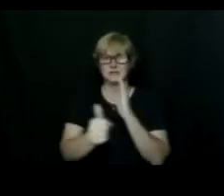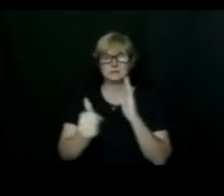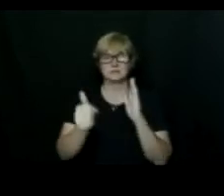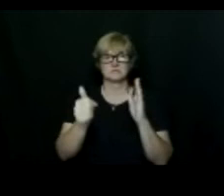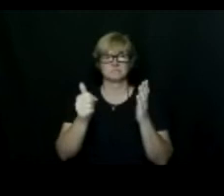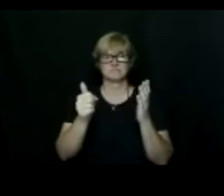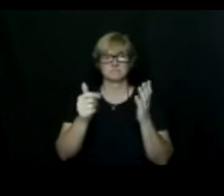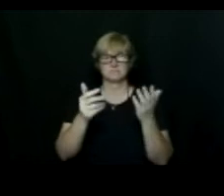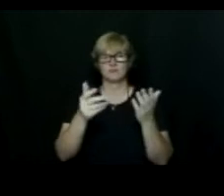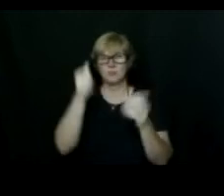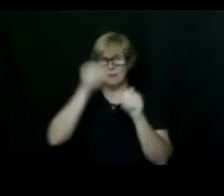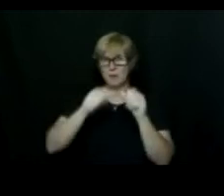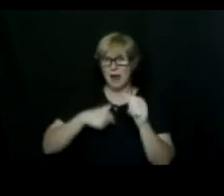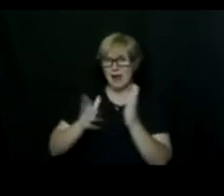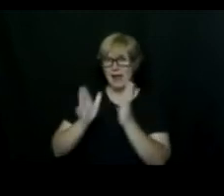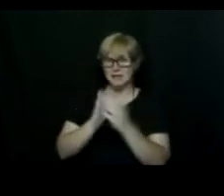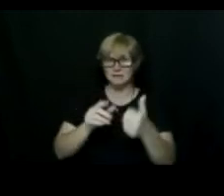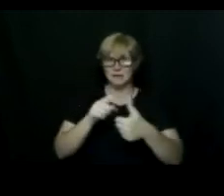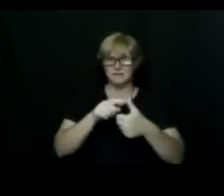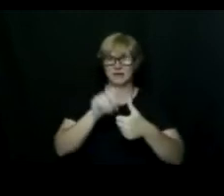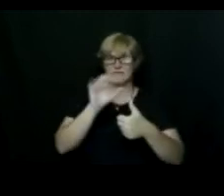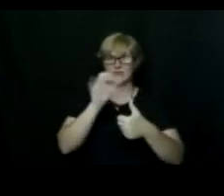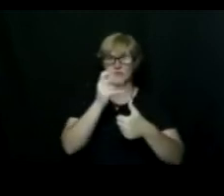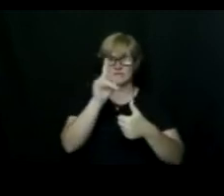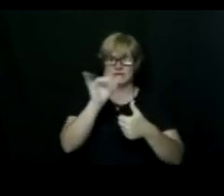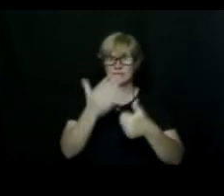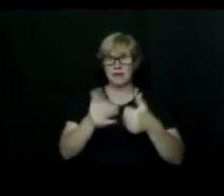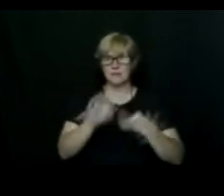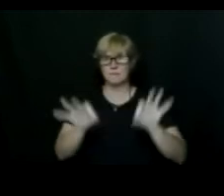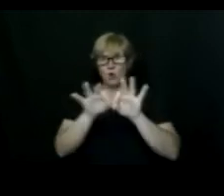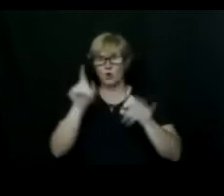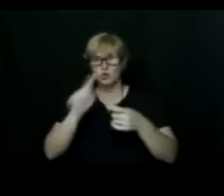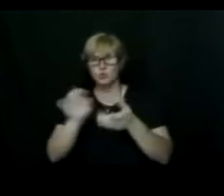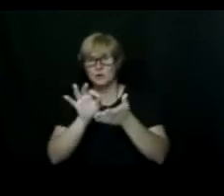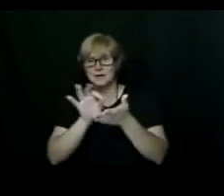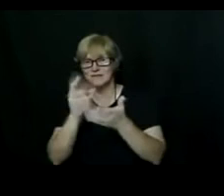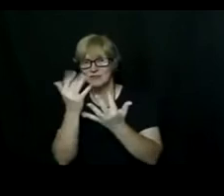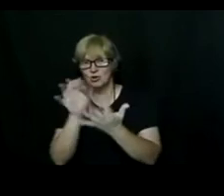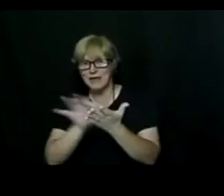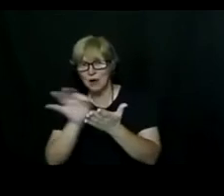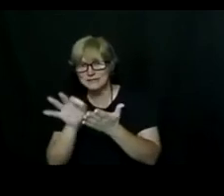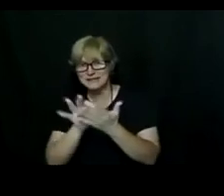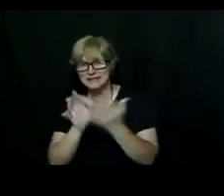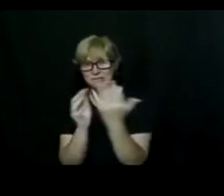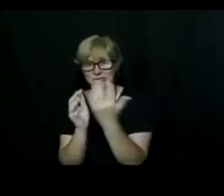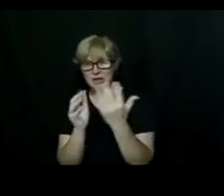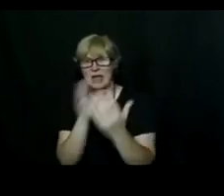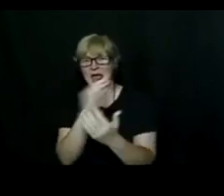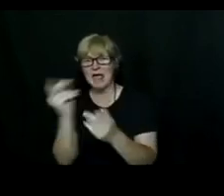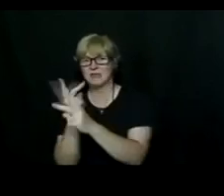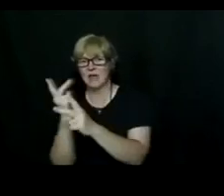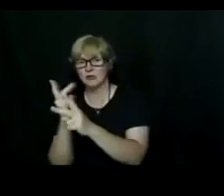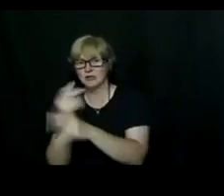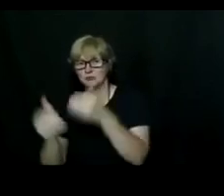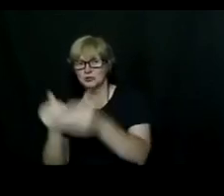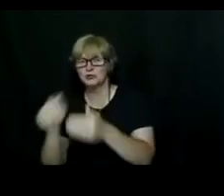remember. So I have the finger agility that might be relevant for both finger counting and then maybe even for the calculation procedures, because